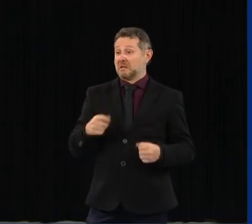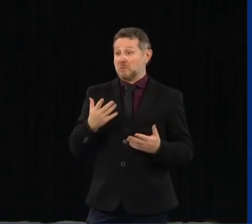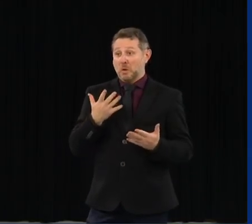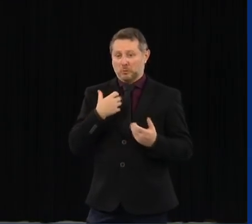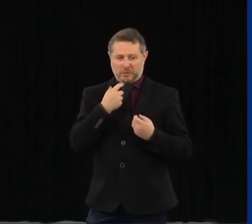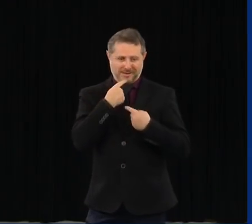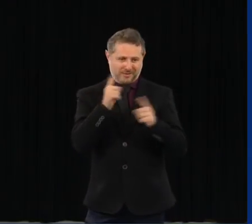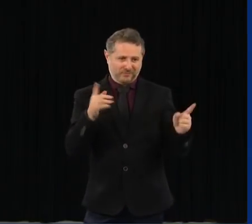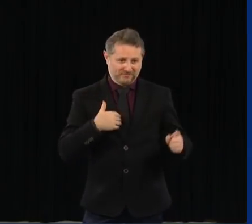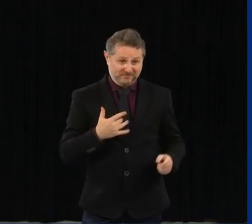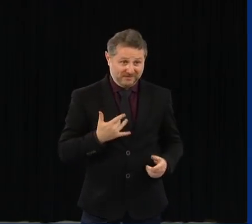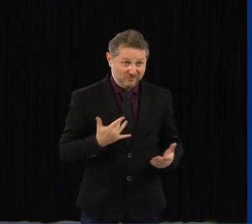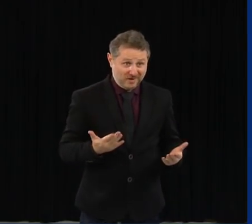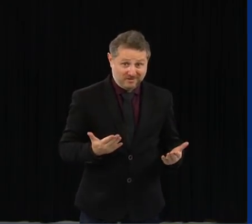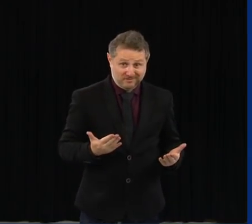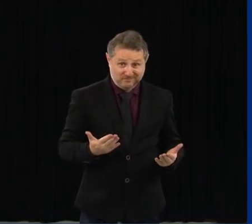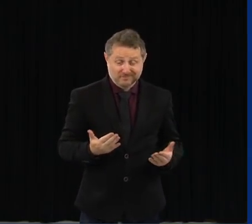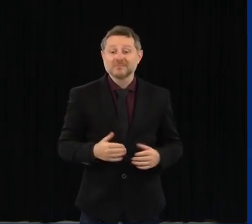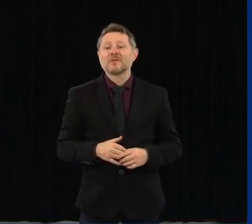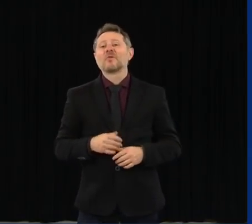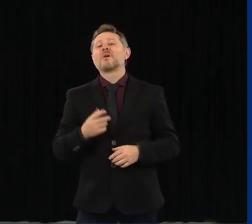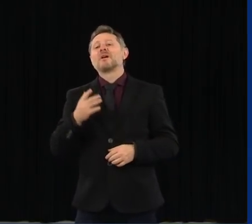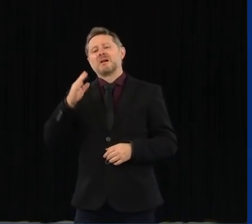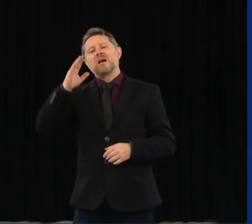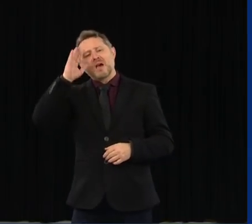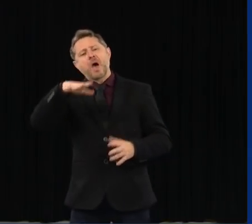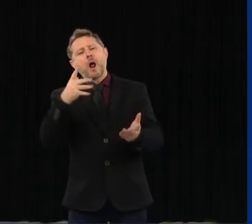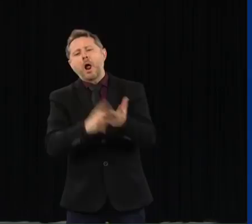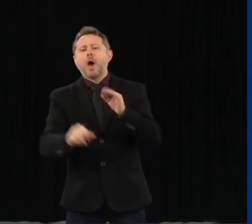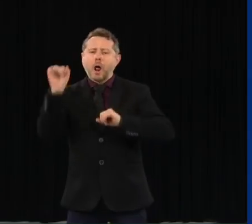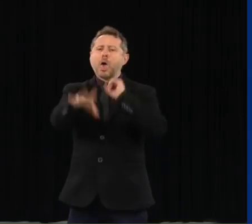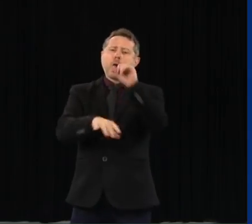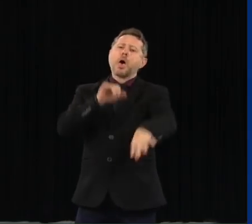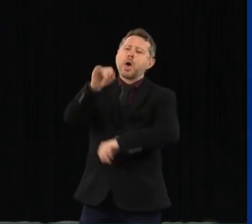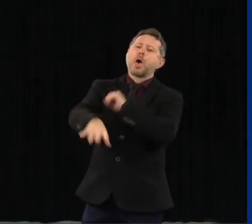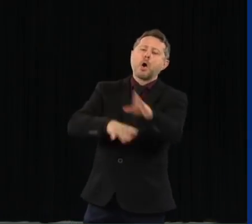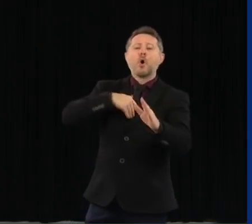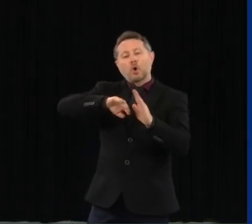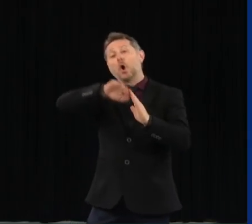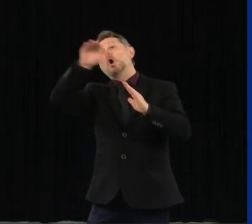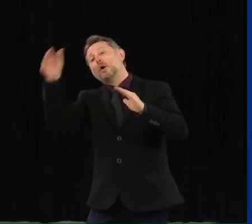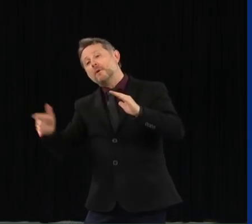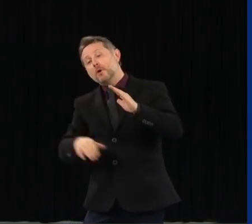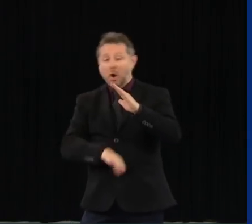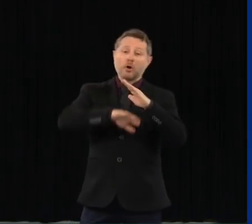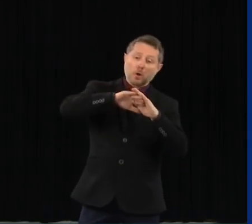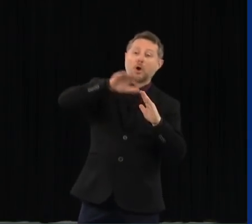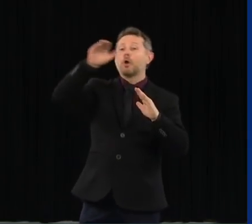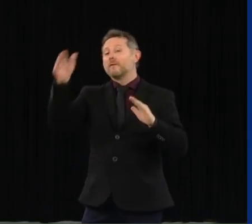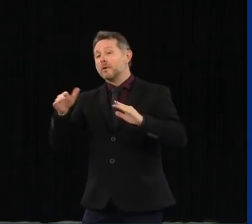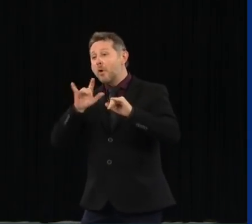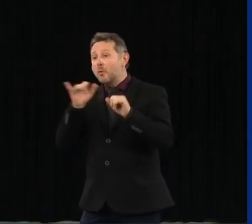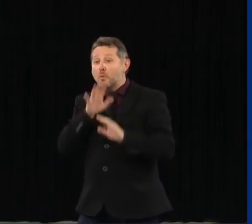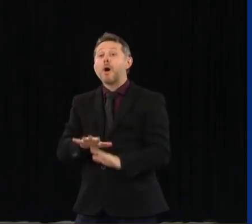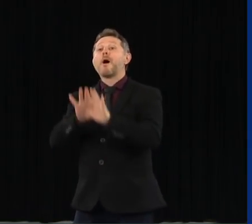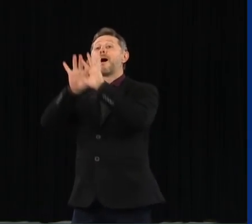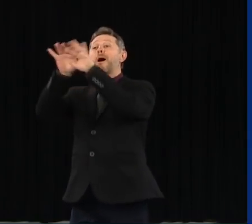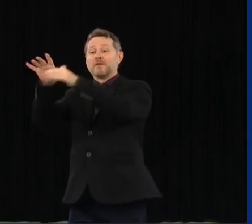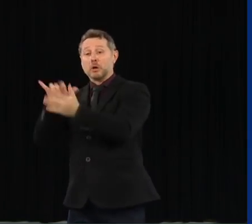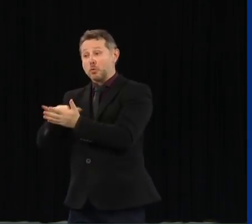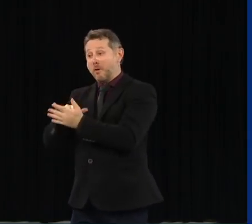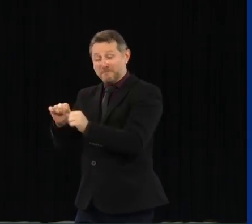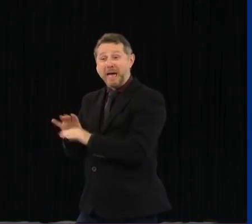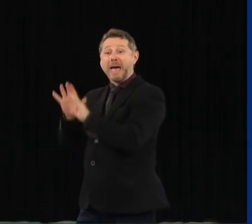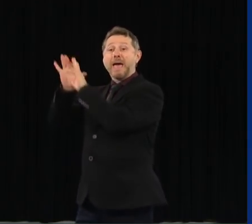you have curves. We've been talking about our curve. You have curves in different parts of the country. And